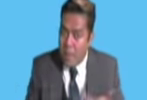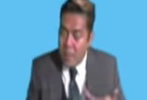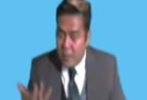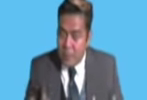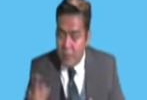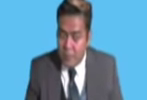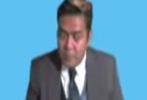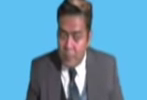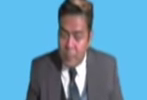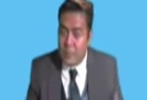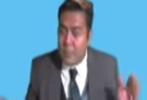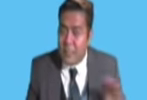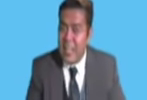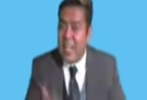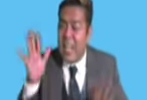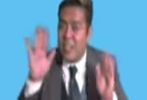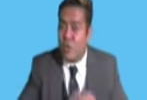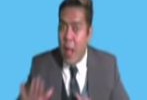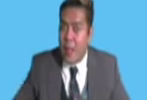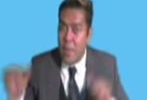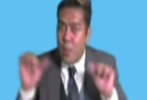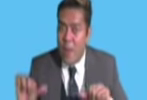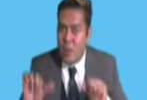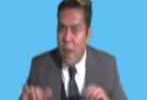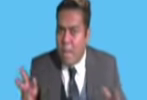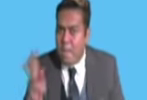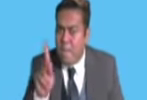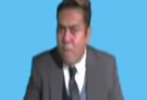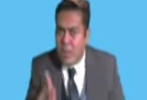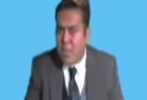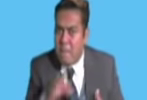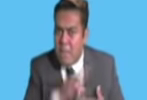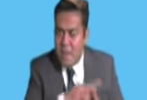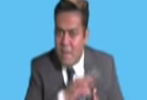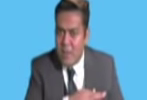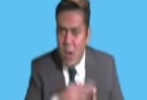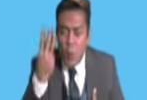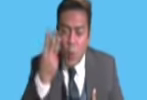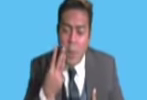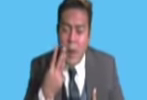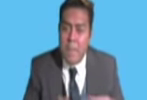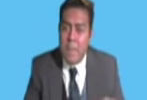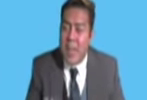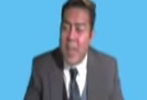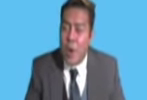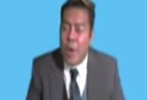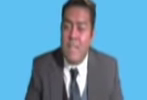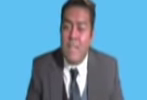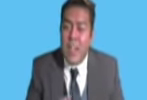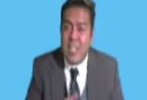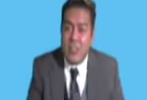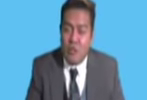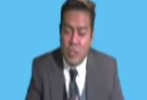Speaker, under child protection and poverty benefits and women plan of action, as alluded to by